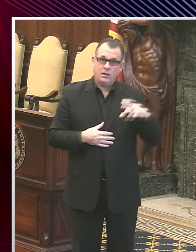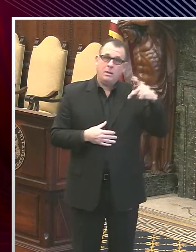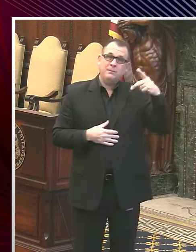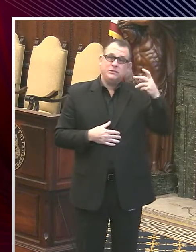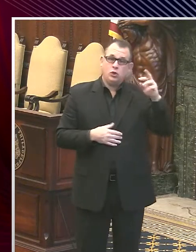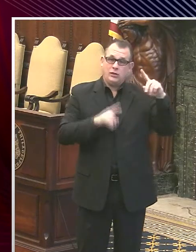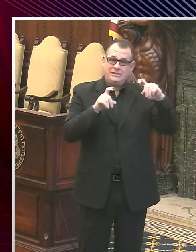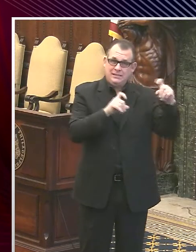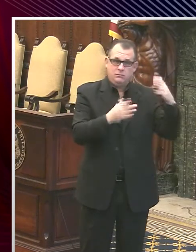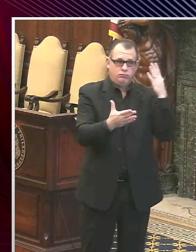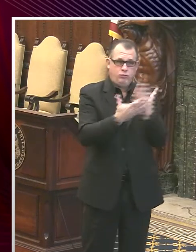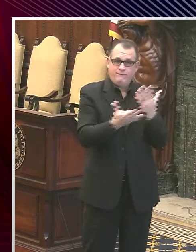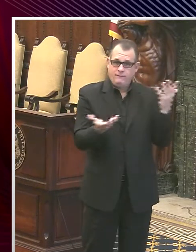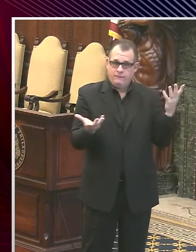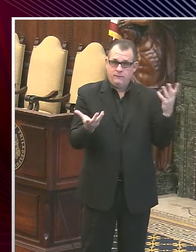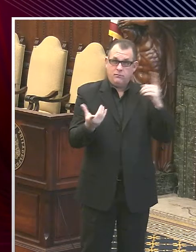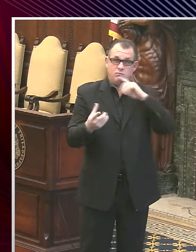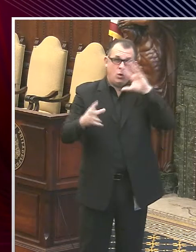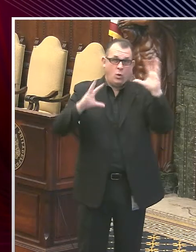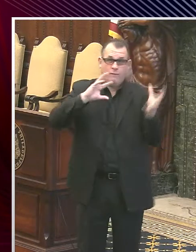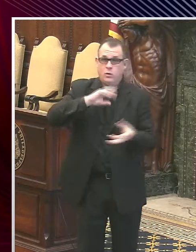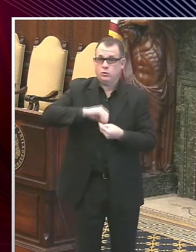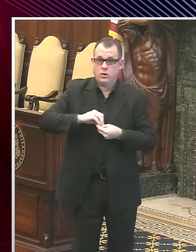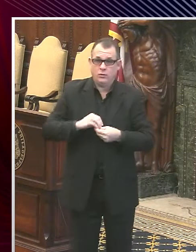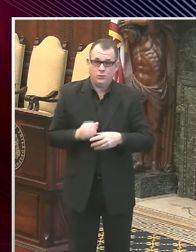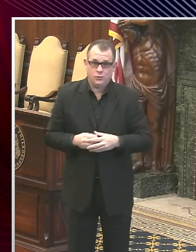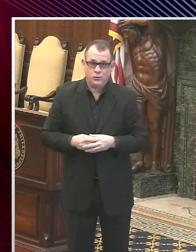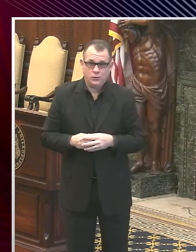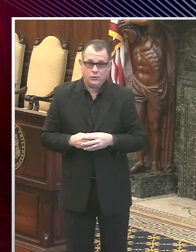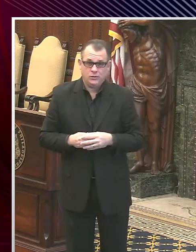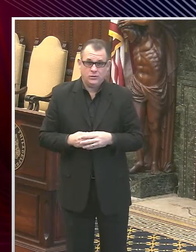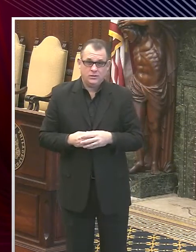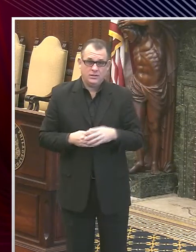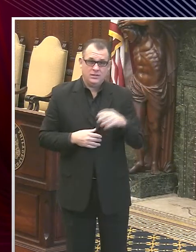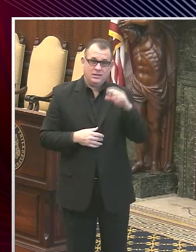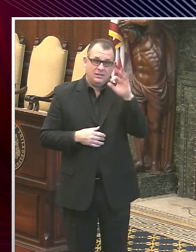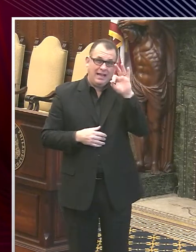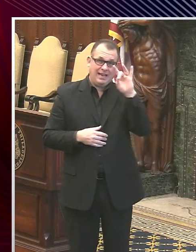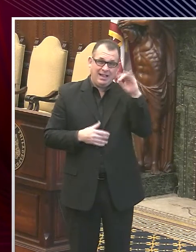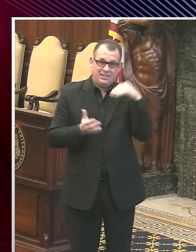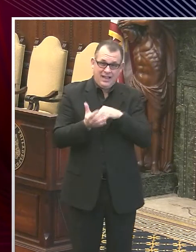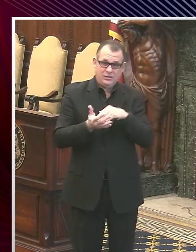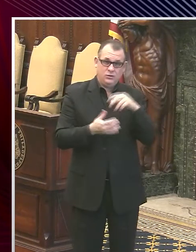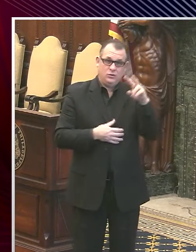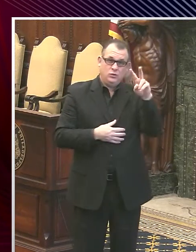by the PCR test, bringing us to a total number of people with confirmed infection of